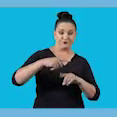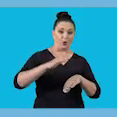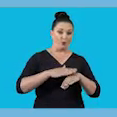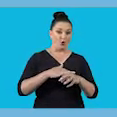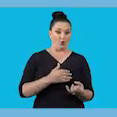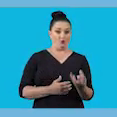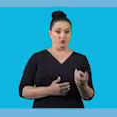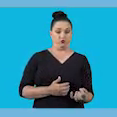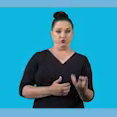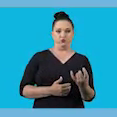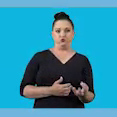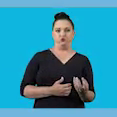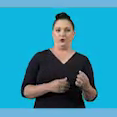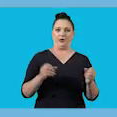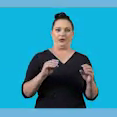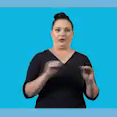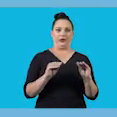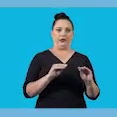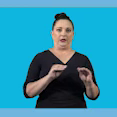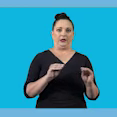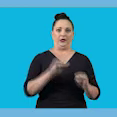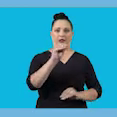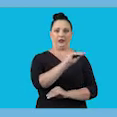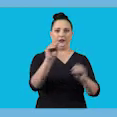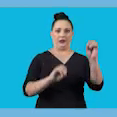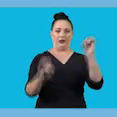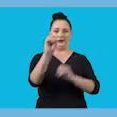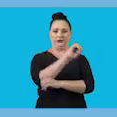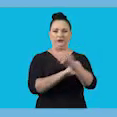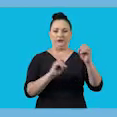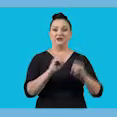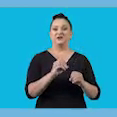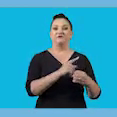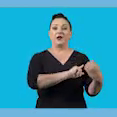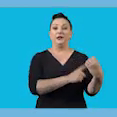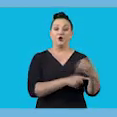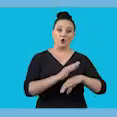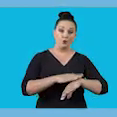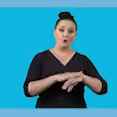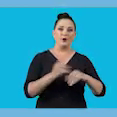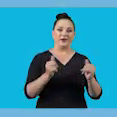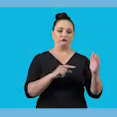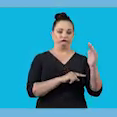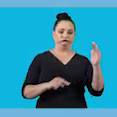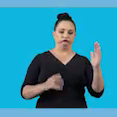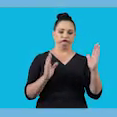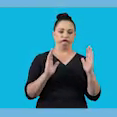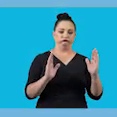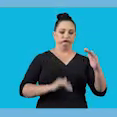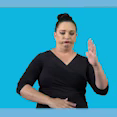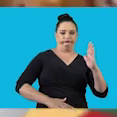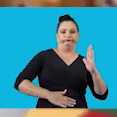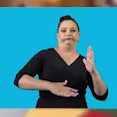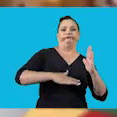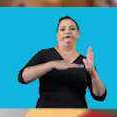liquid, the particles will gain more energy and move around even more vigorously and fill up the space of the container. Whereas in that